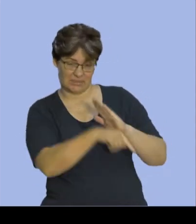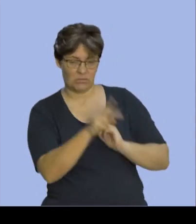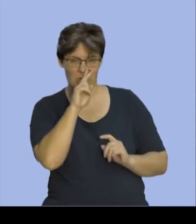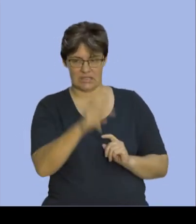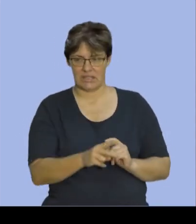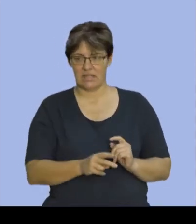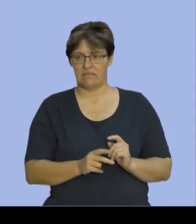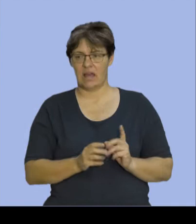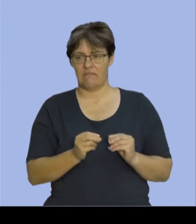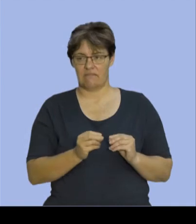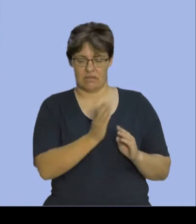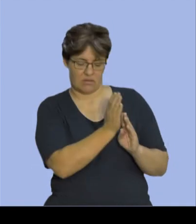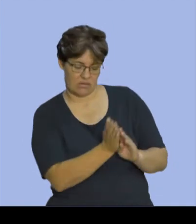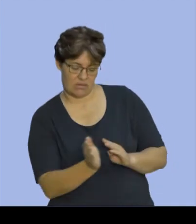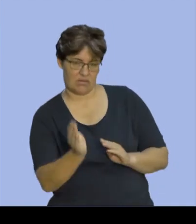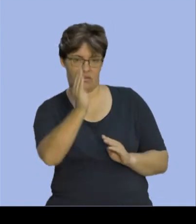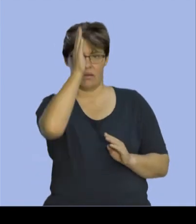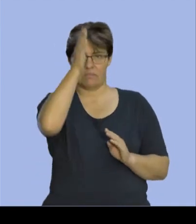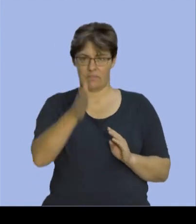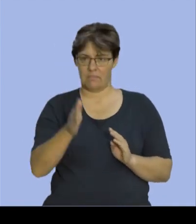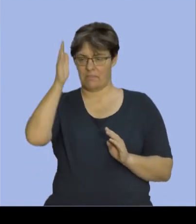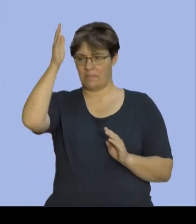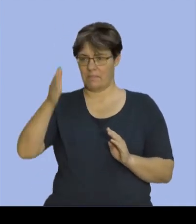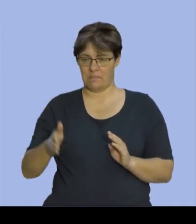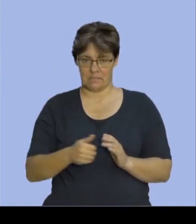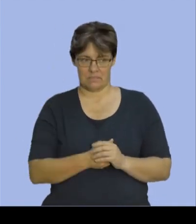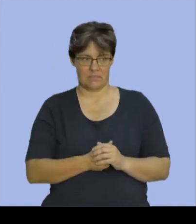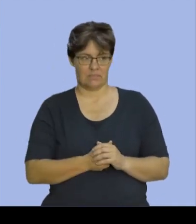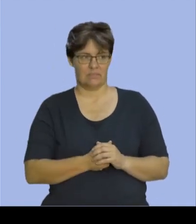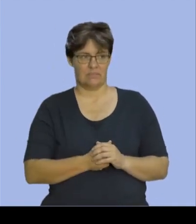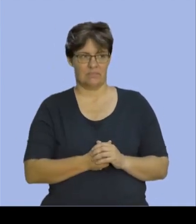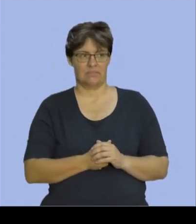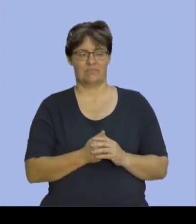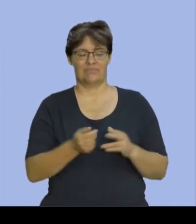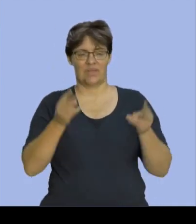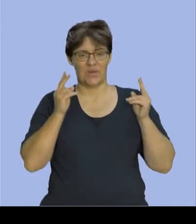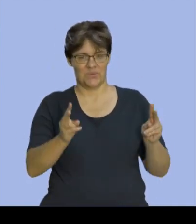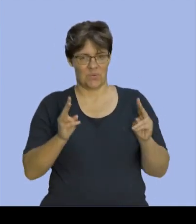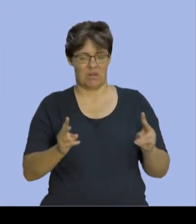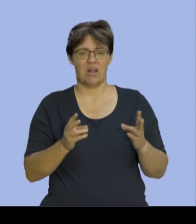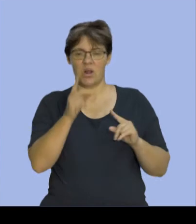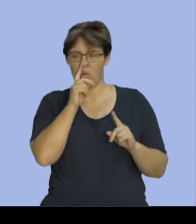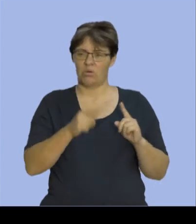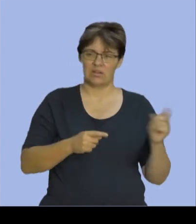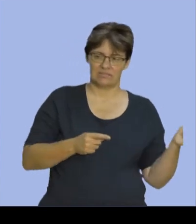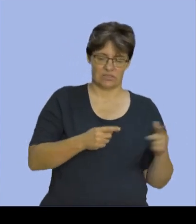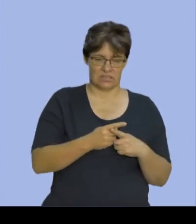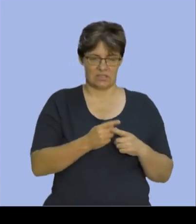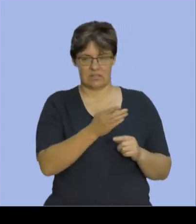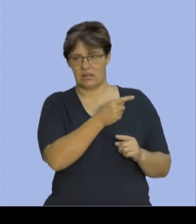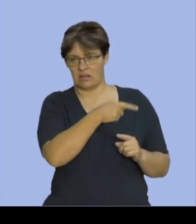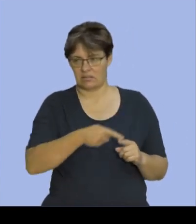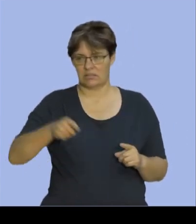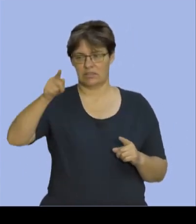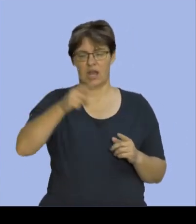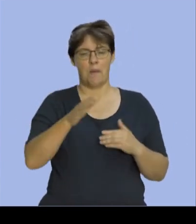detail as we continue. So if I plot this, it will normally look something like that. This will normally look something like